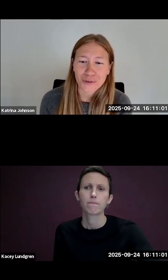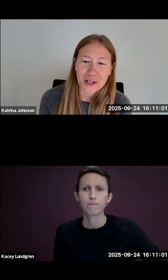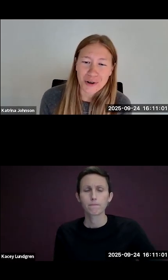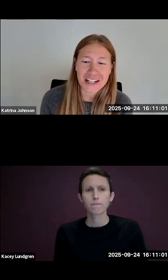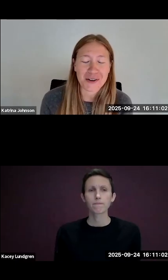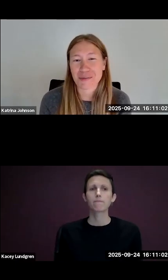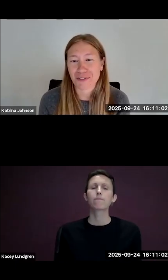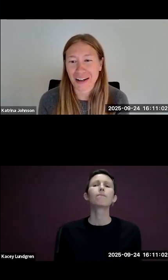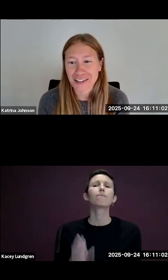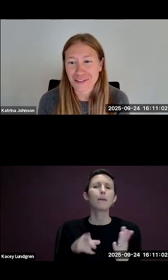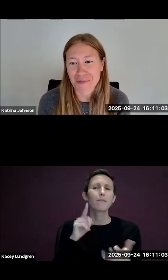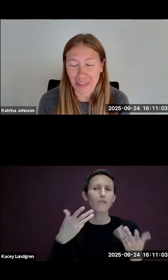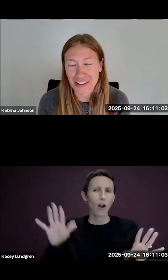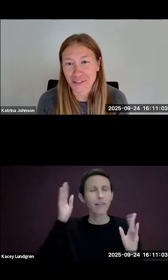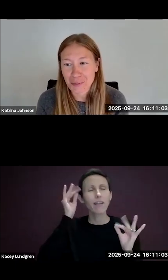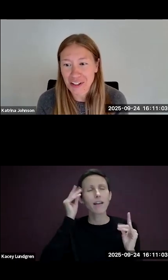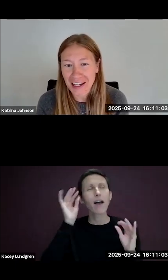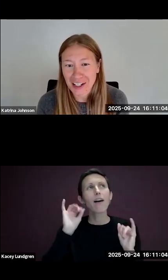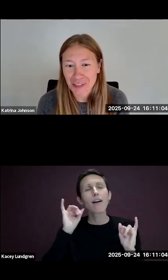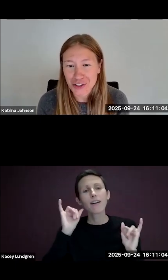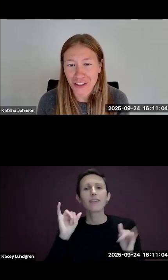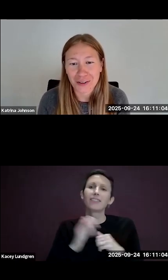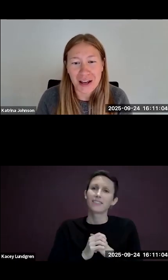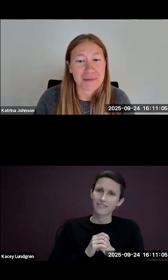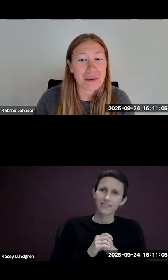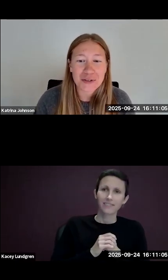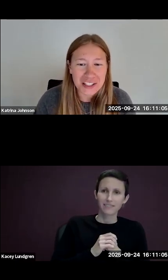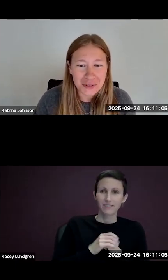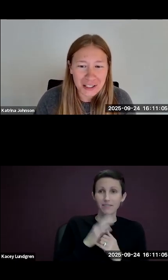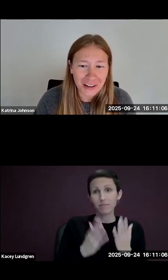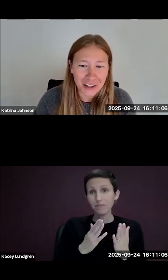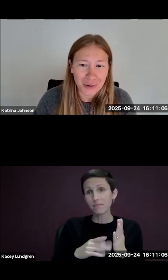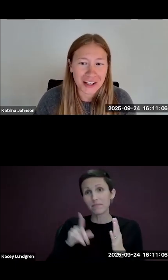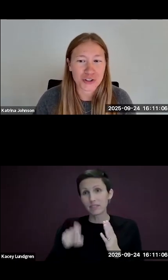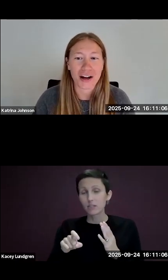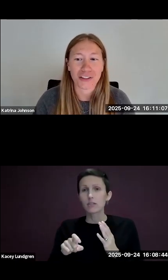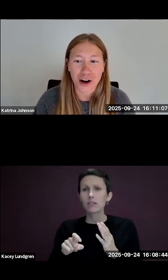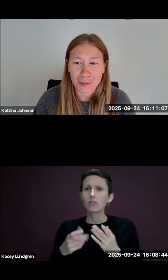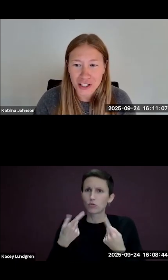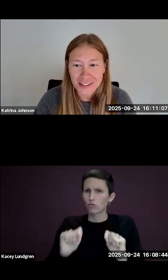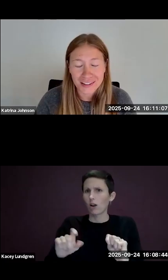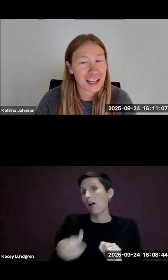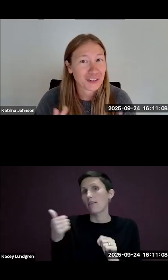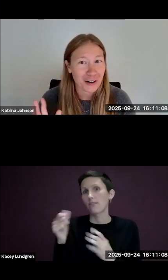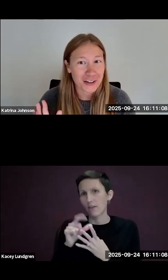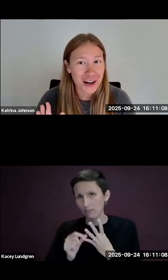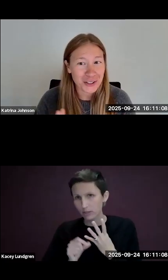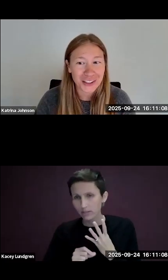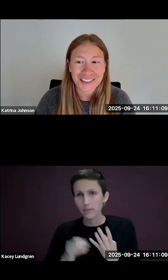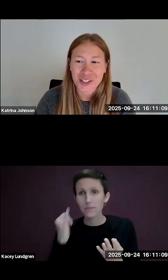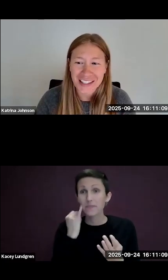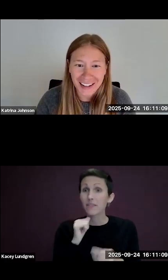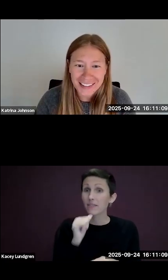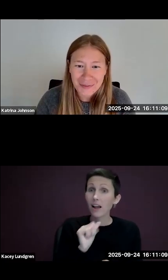You may have already worked out some effective methods of communicating with each other, and maybe you need to reevaluate and try other options. If you're ever